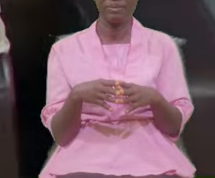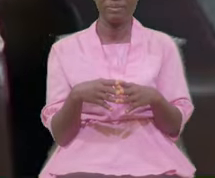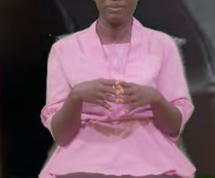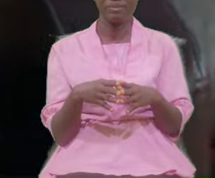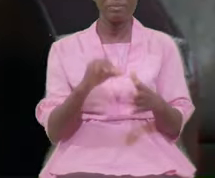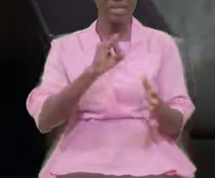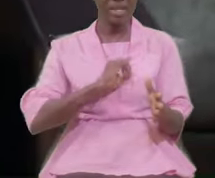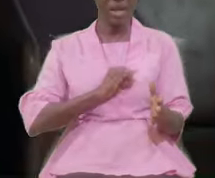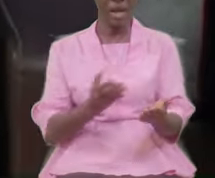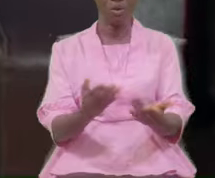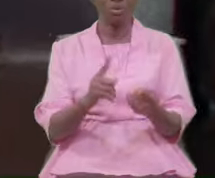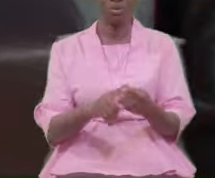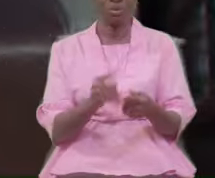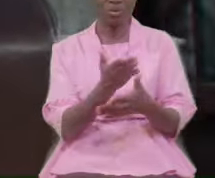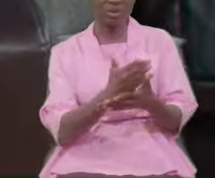Ton